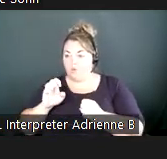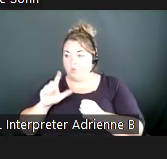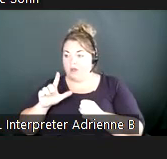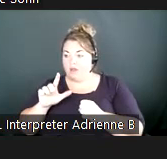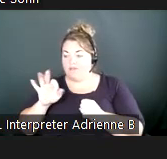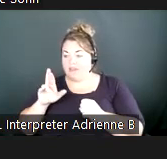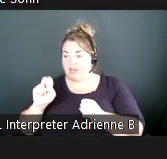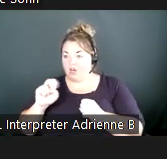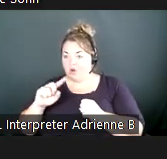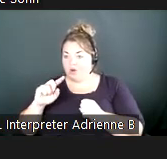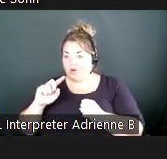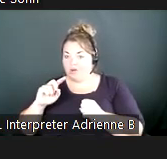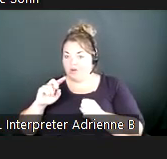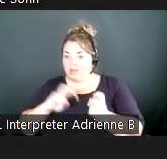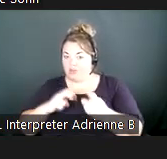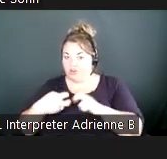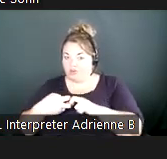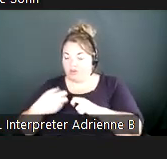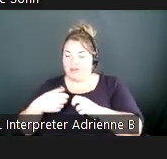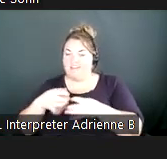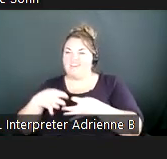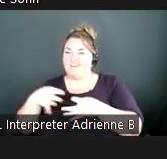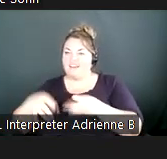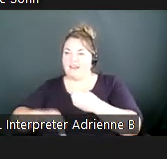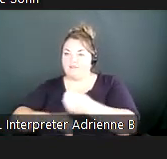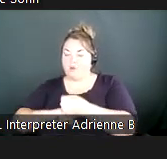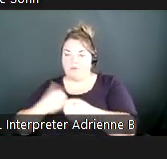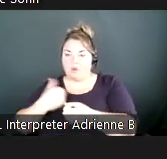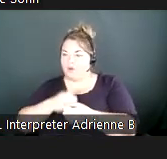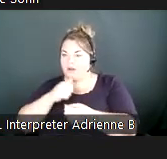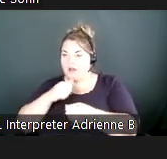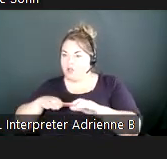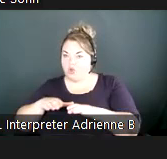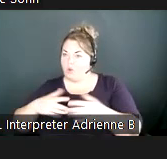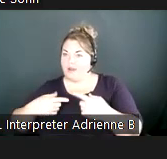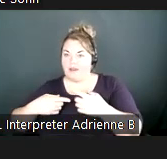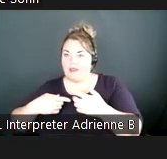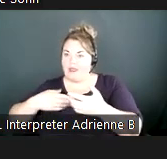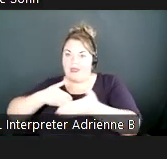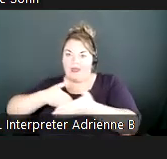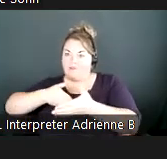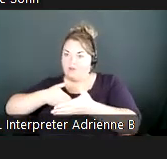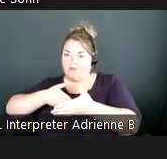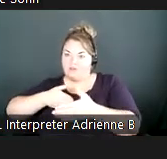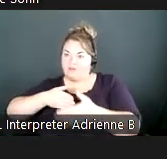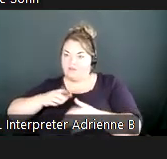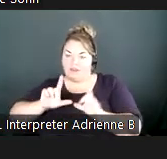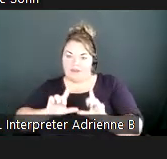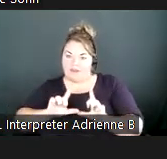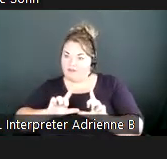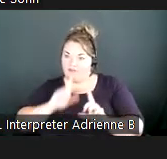this delayed enforcement that we won't take an adverse action against the facility's license. Rather, we